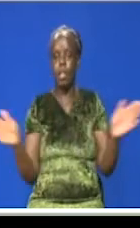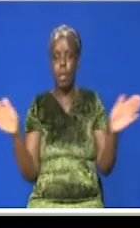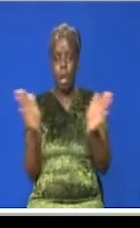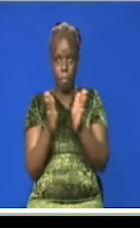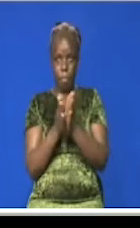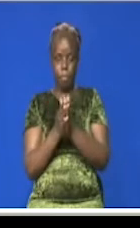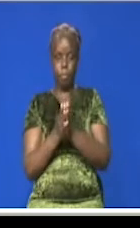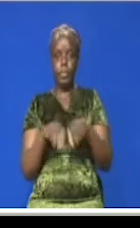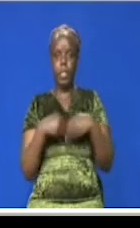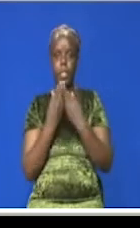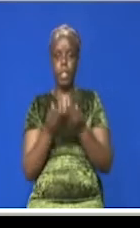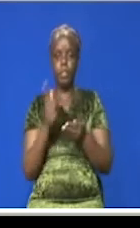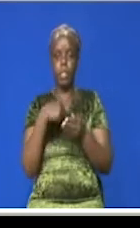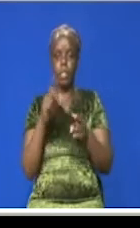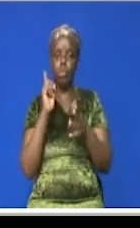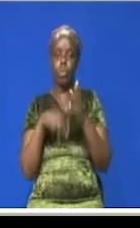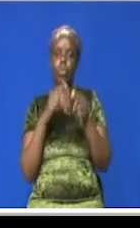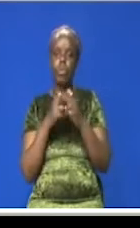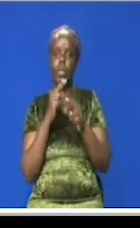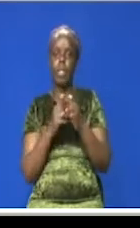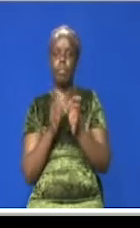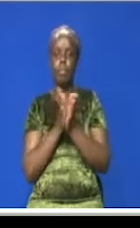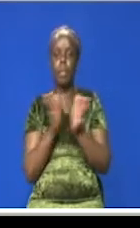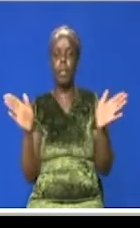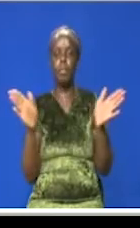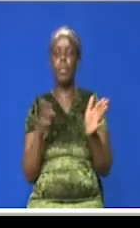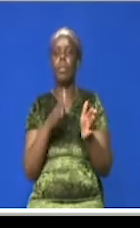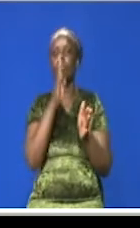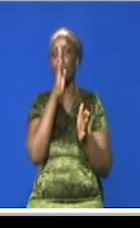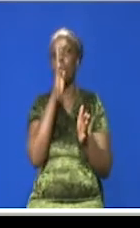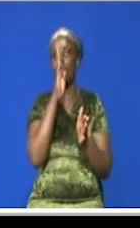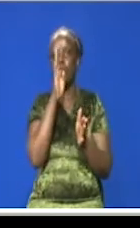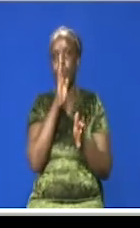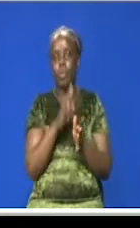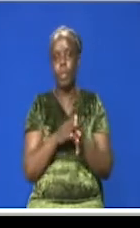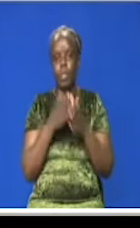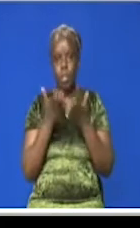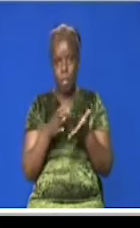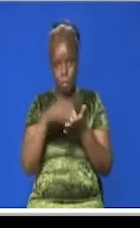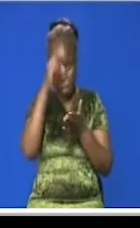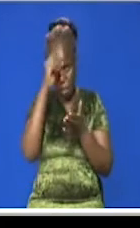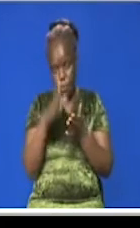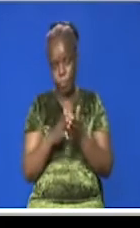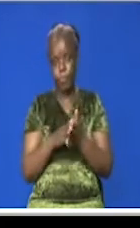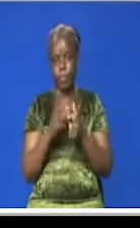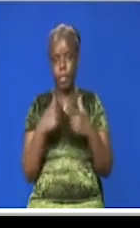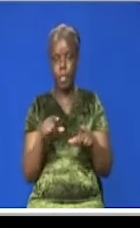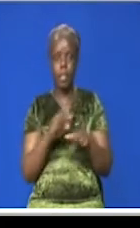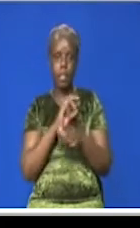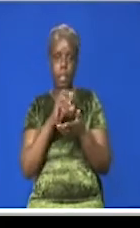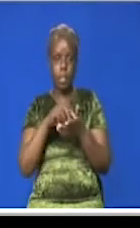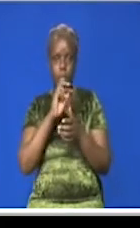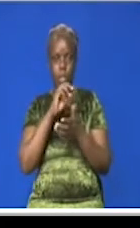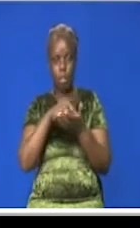together gives us what we call public debt. Now, learner, let us look